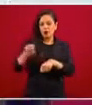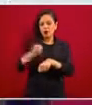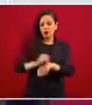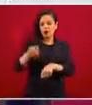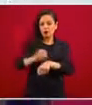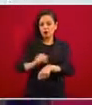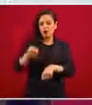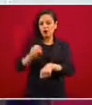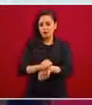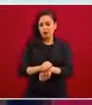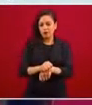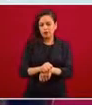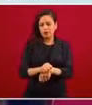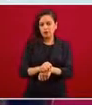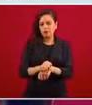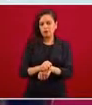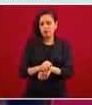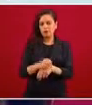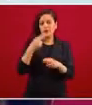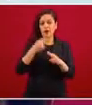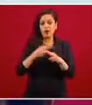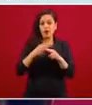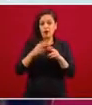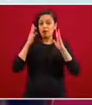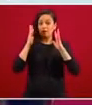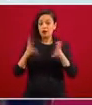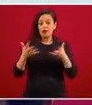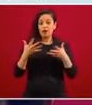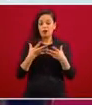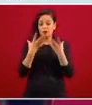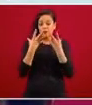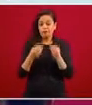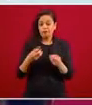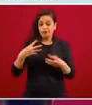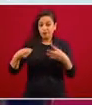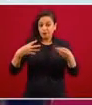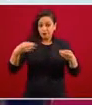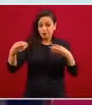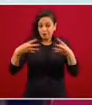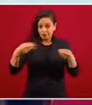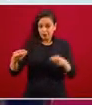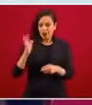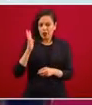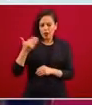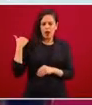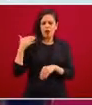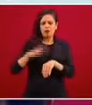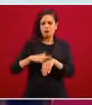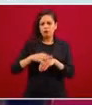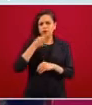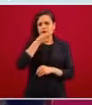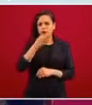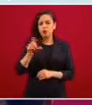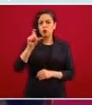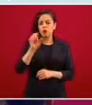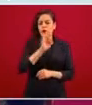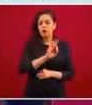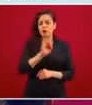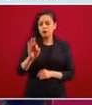following weeks, all the way until we reach the peak of the epidemic, the national